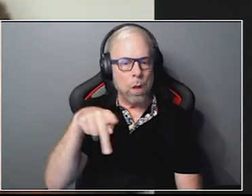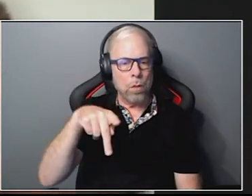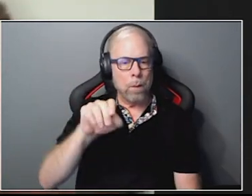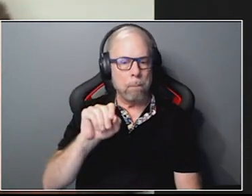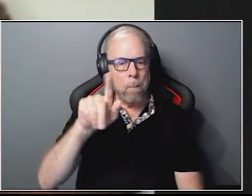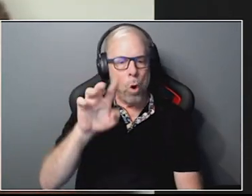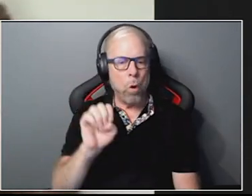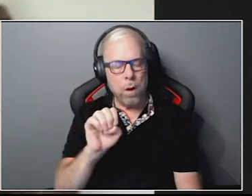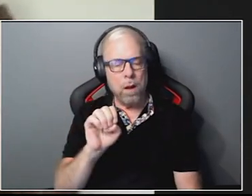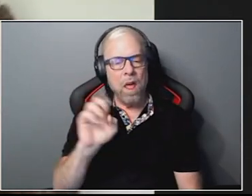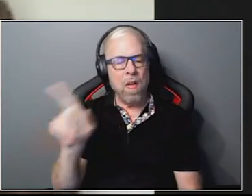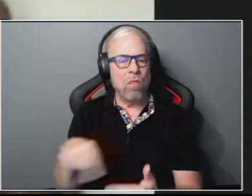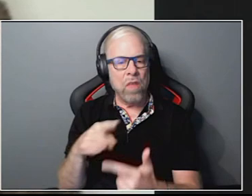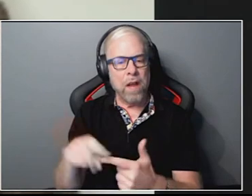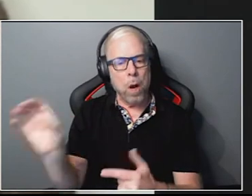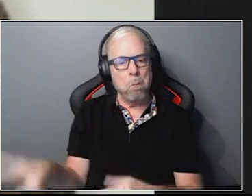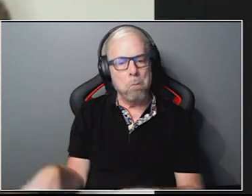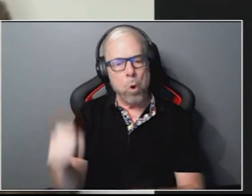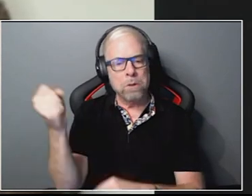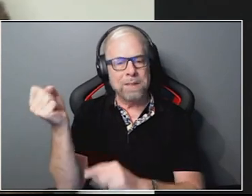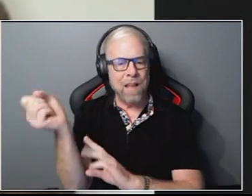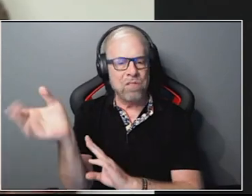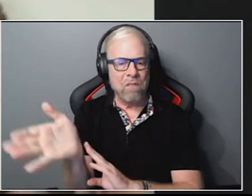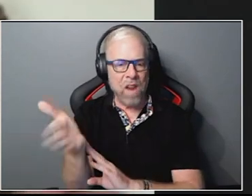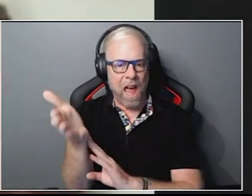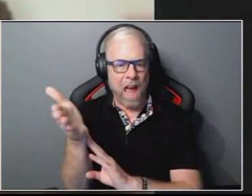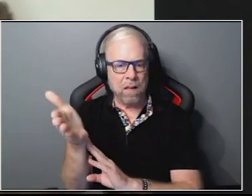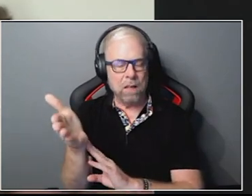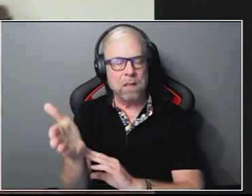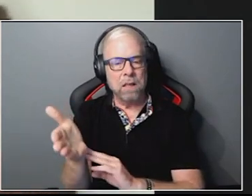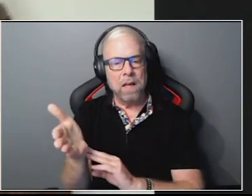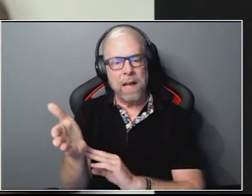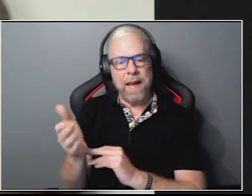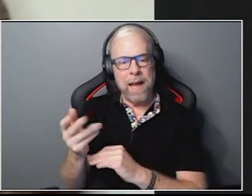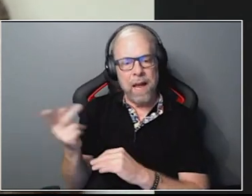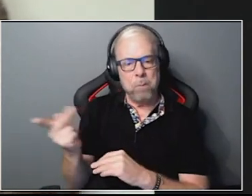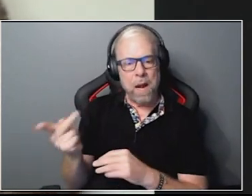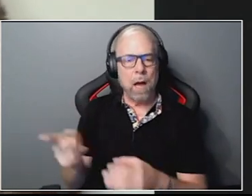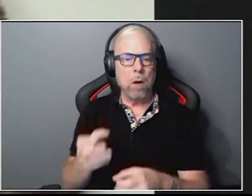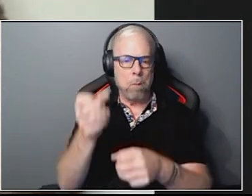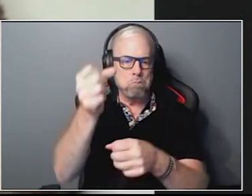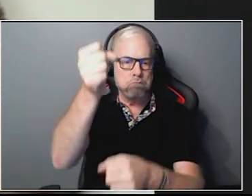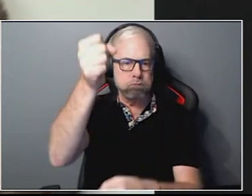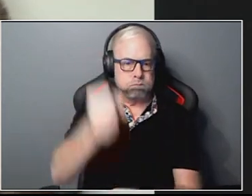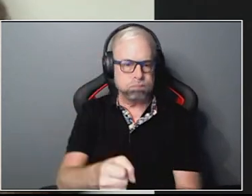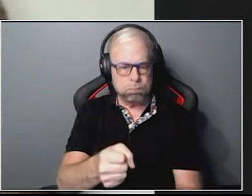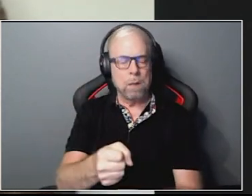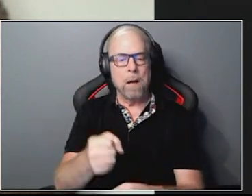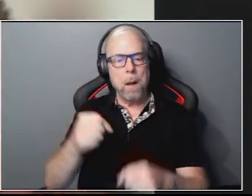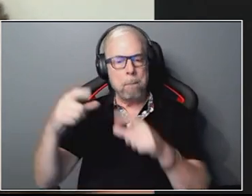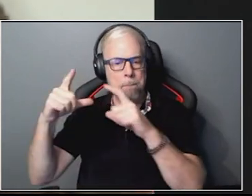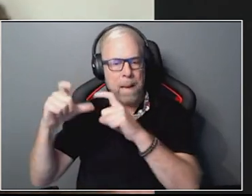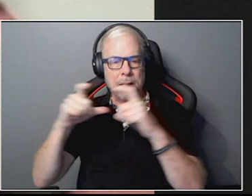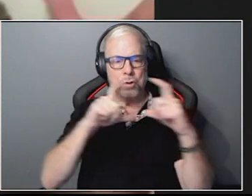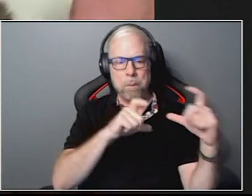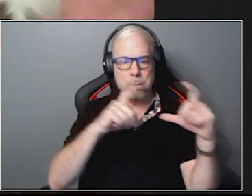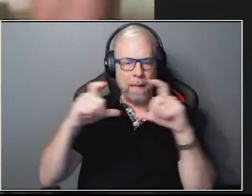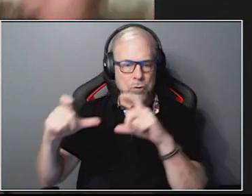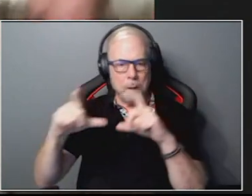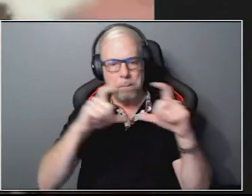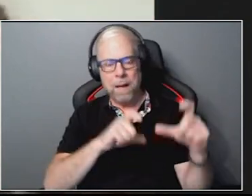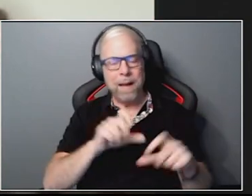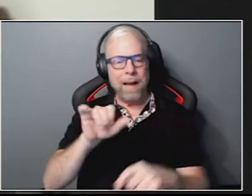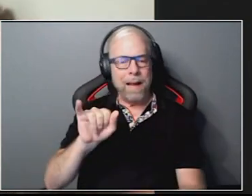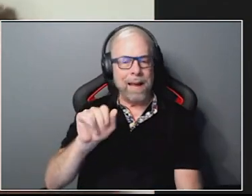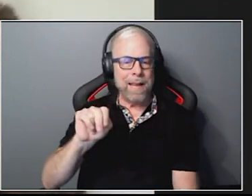the flag and he, posts it. He and I are taking pictures, and the Inuits thought we were crazy, but we're taking pictures because we're taking